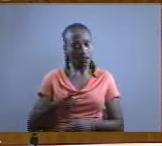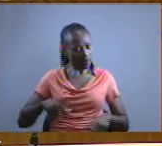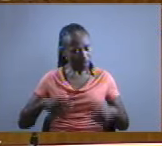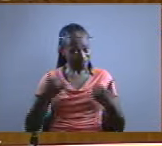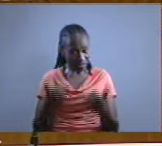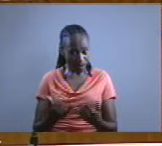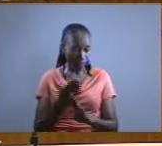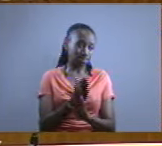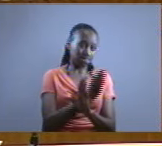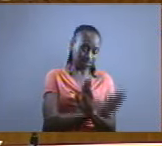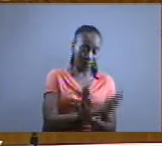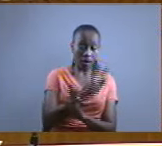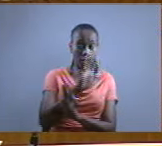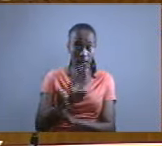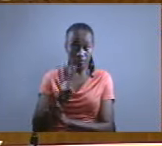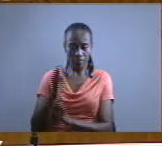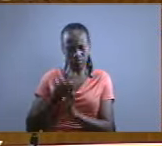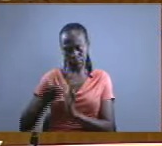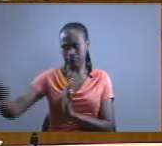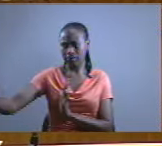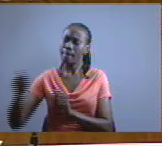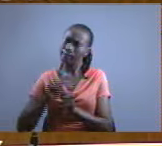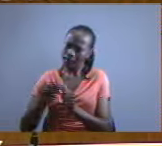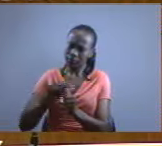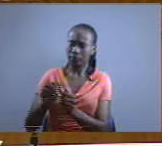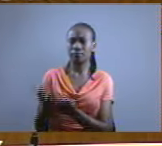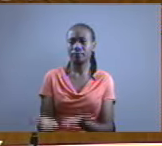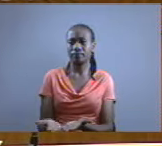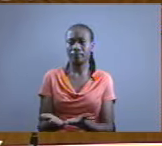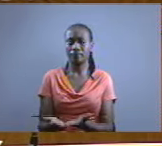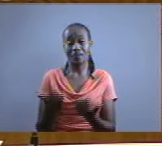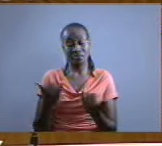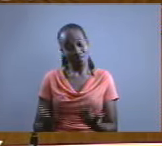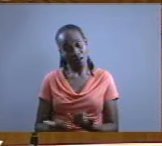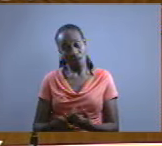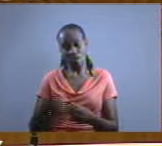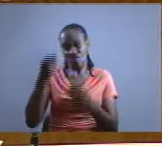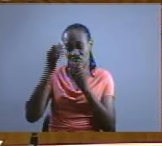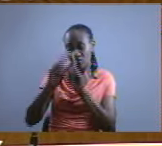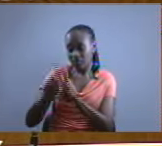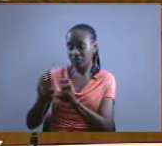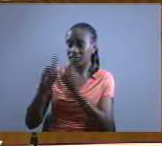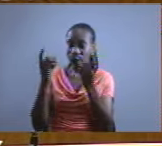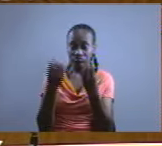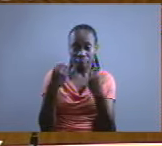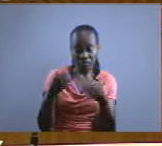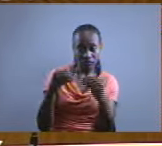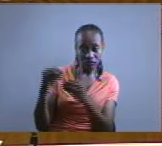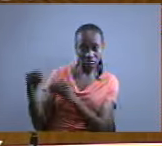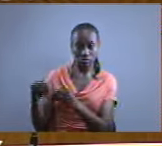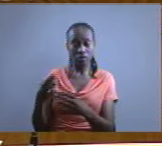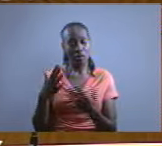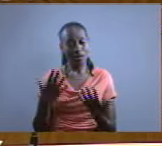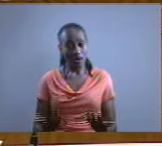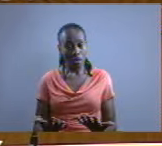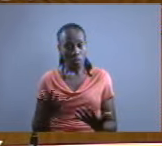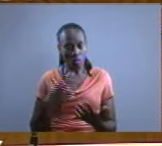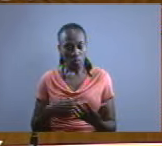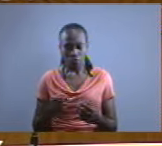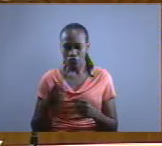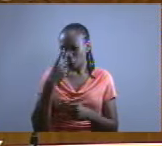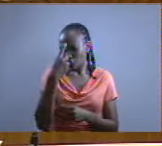than it was before 1994. Unfortunately, employers have refused or are unwilling to make a leap of faith